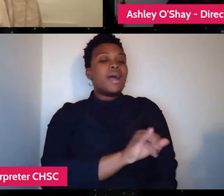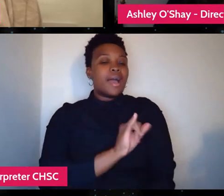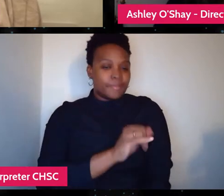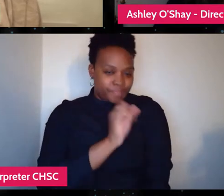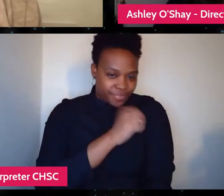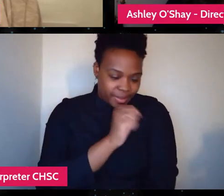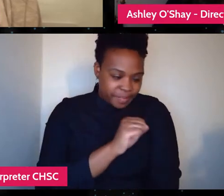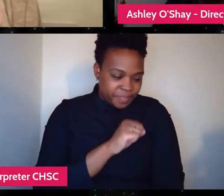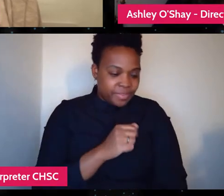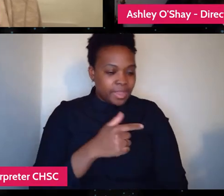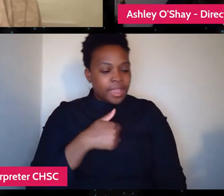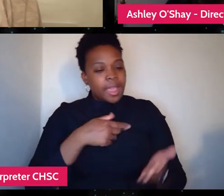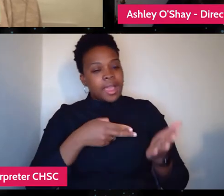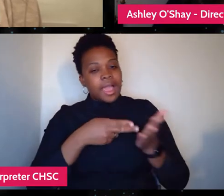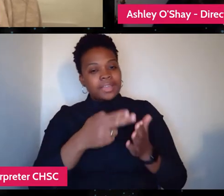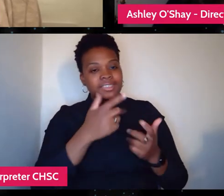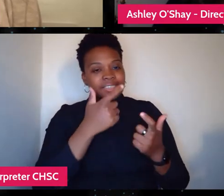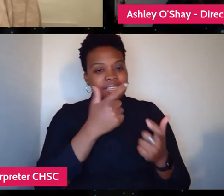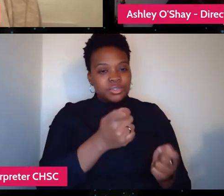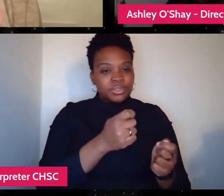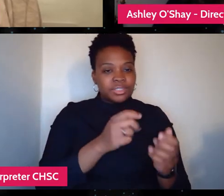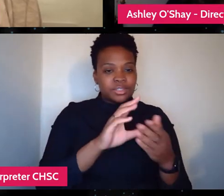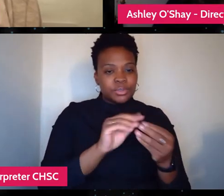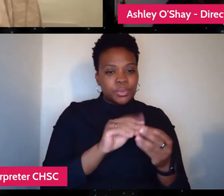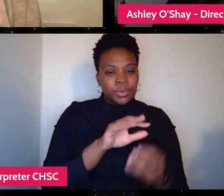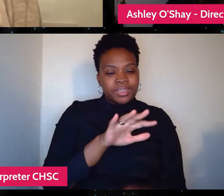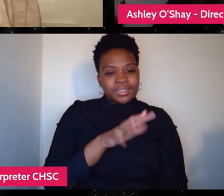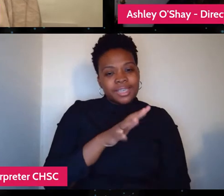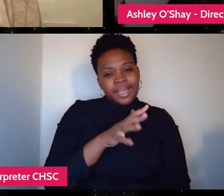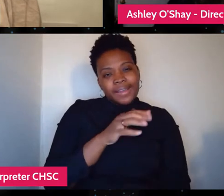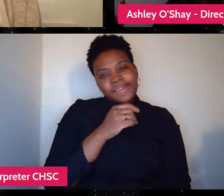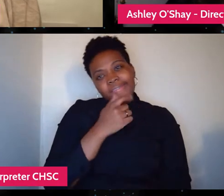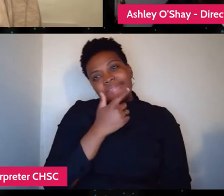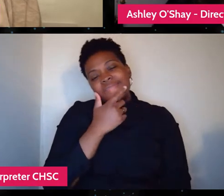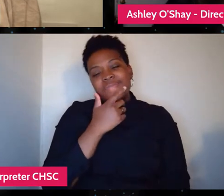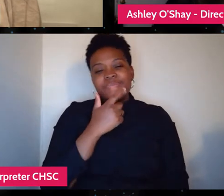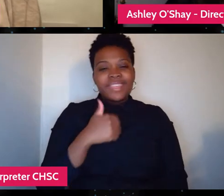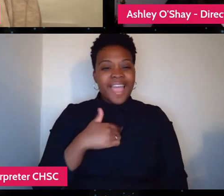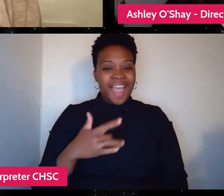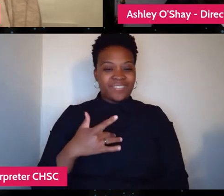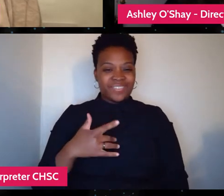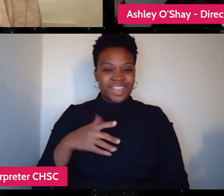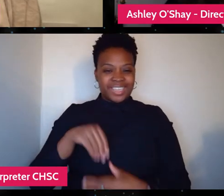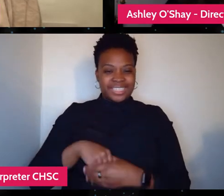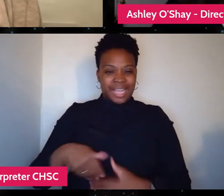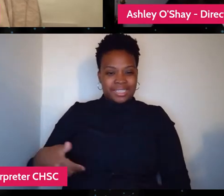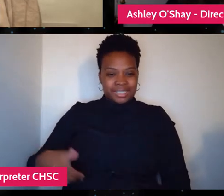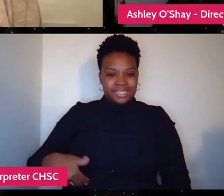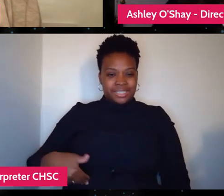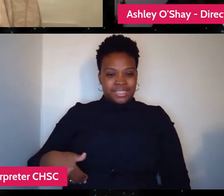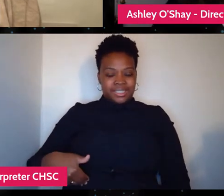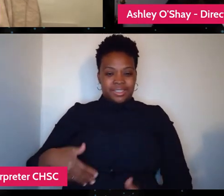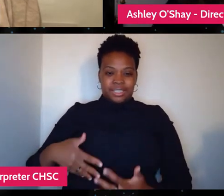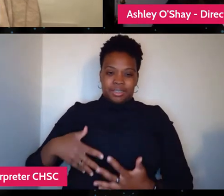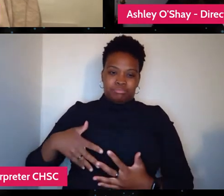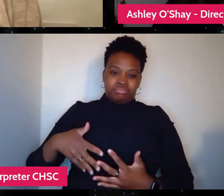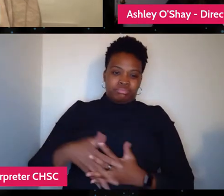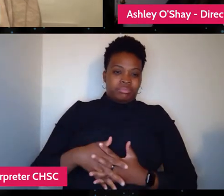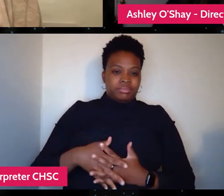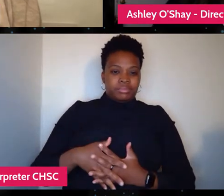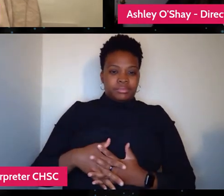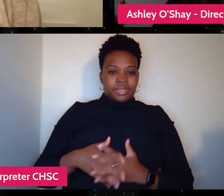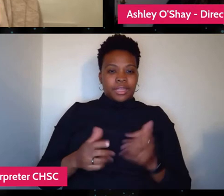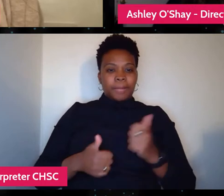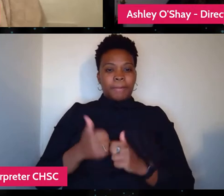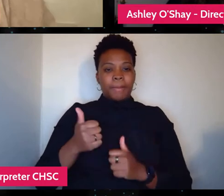I'm honestly interested in the stories that kind of I feel in my gut or like resonate the most with me. I